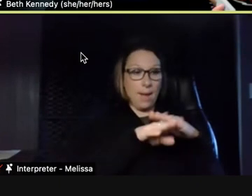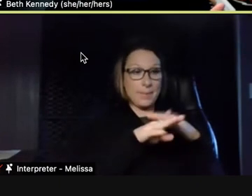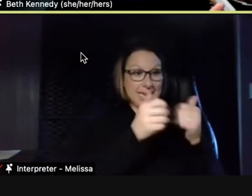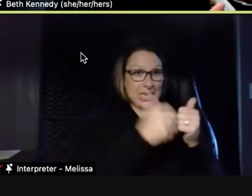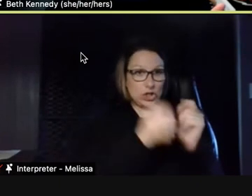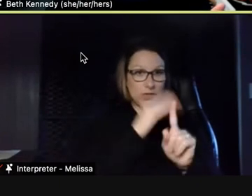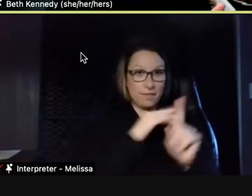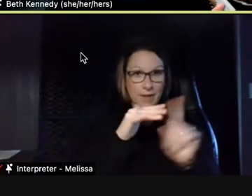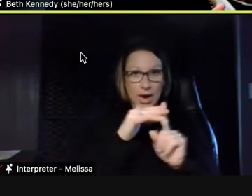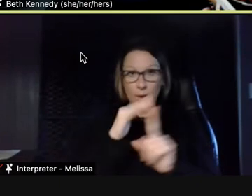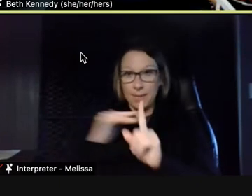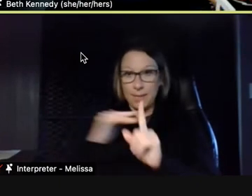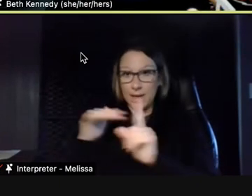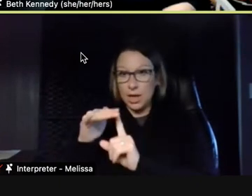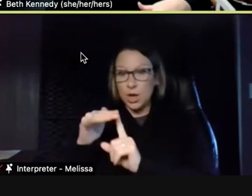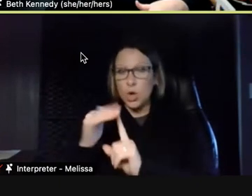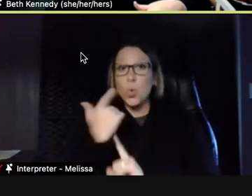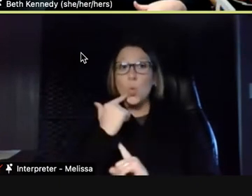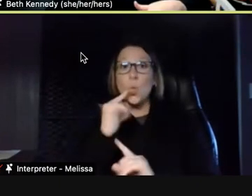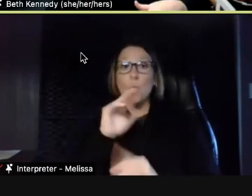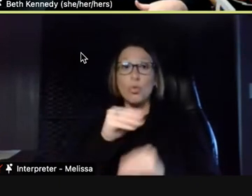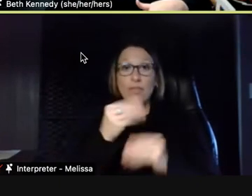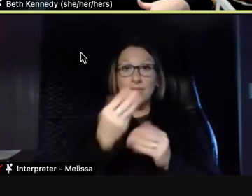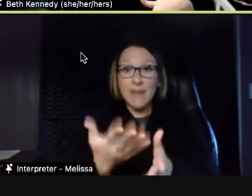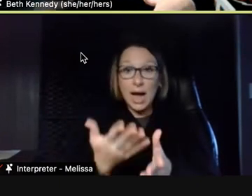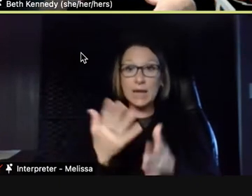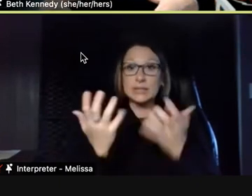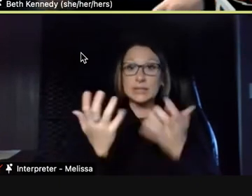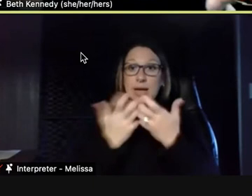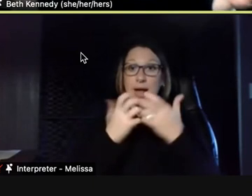who provides those accommodations. Let's talk about,